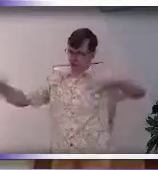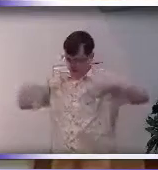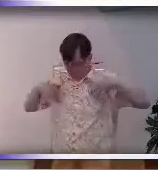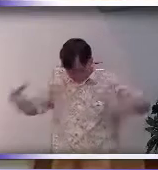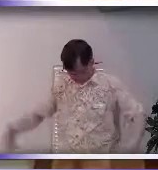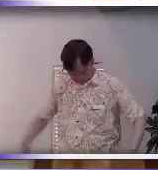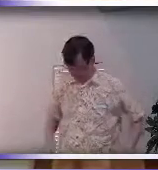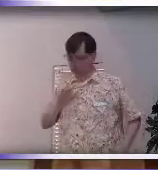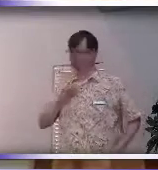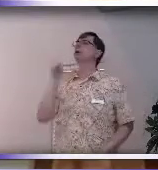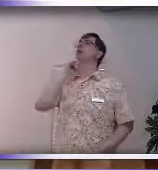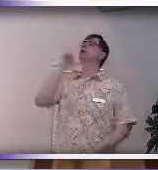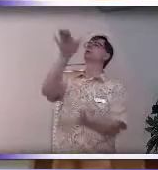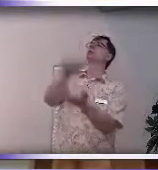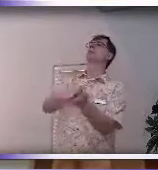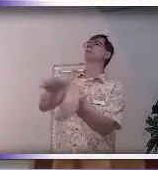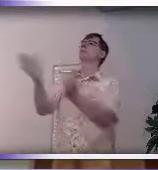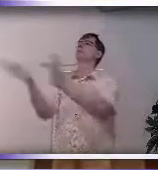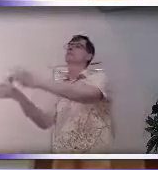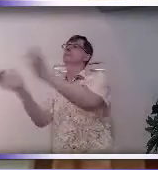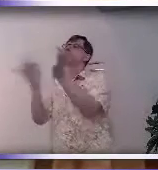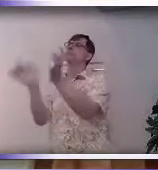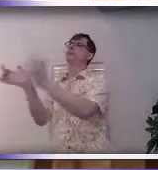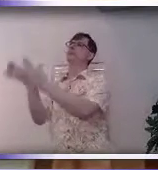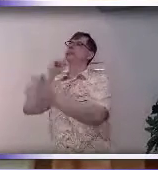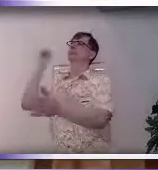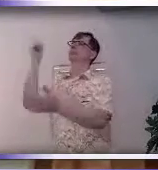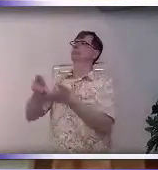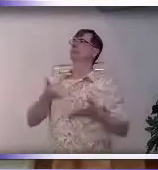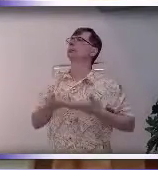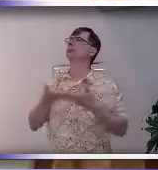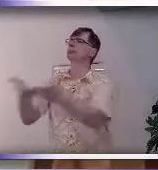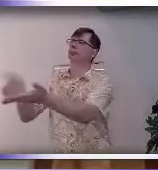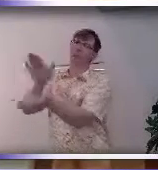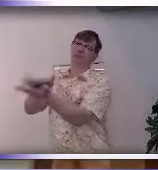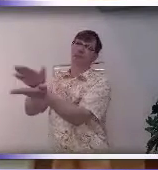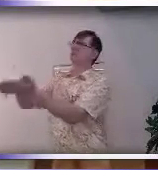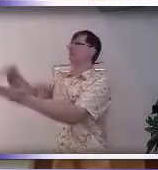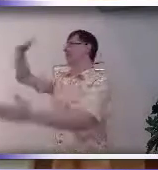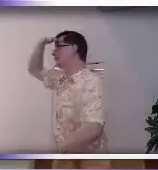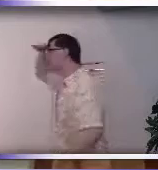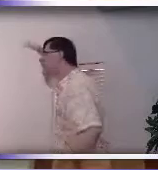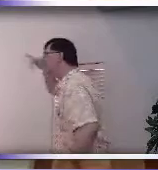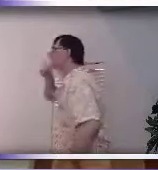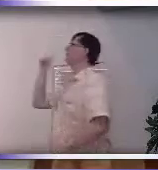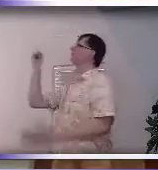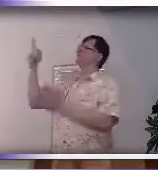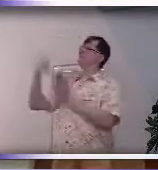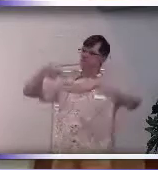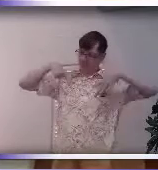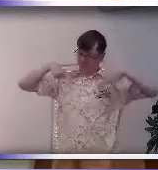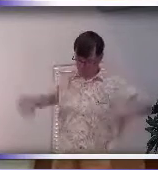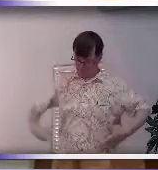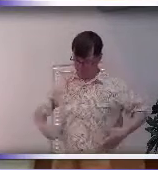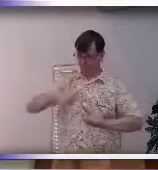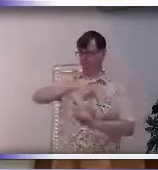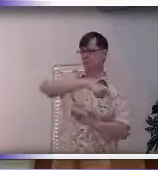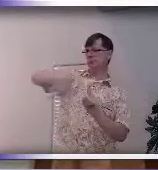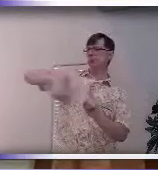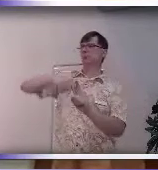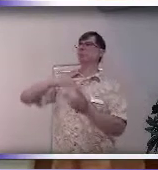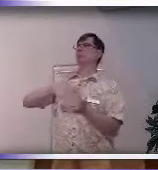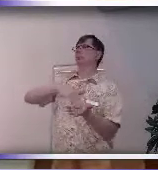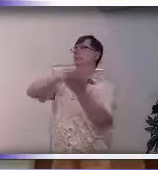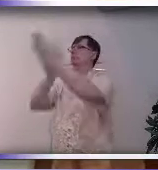the master teacher, Jesus, was just giving us another lesson in, look, this is the physical world. I can change